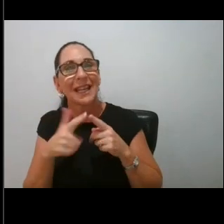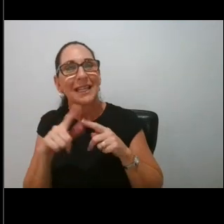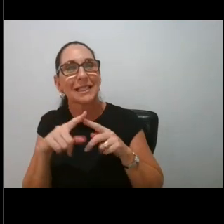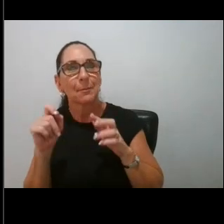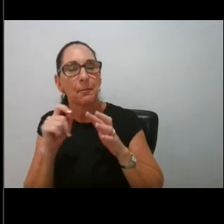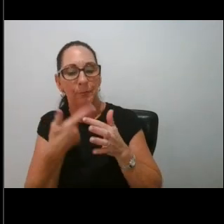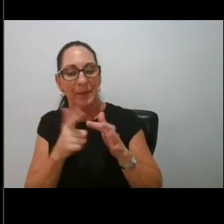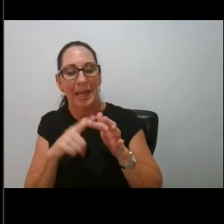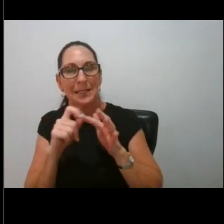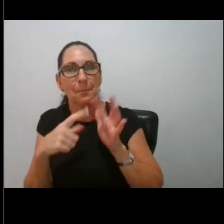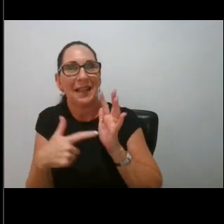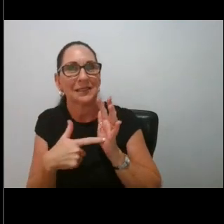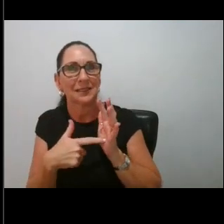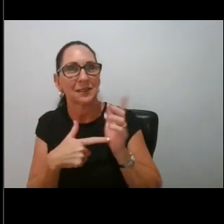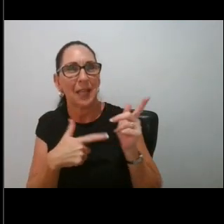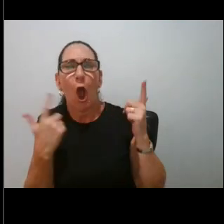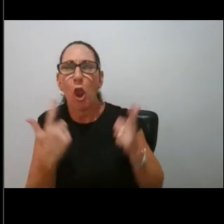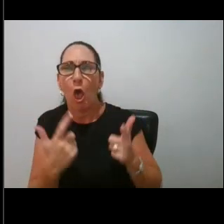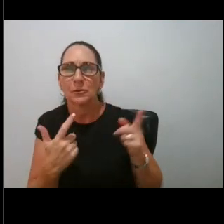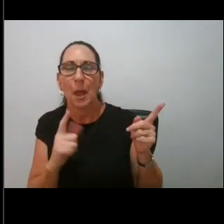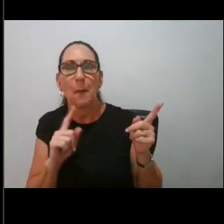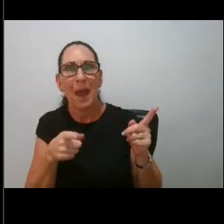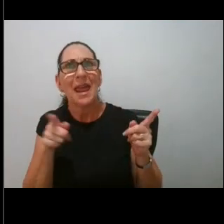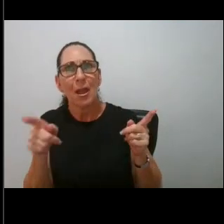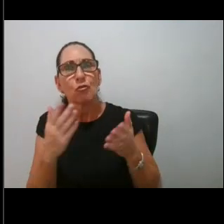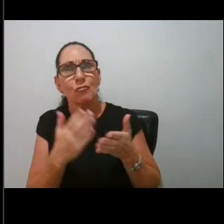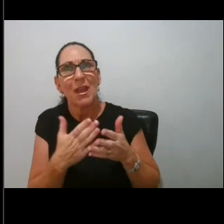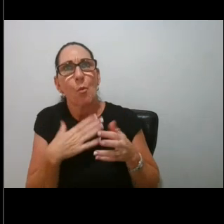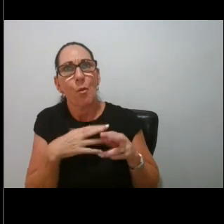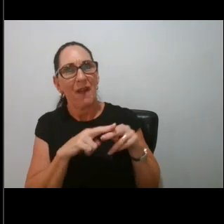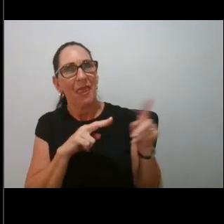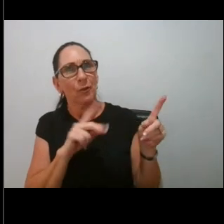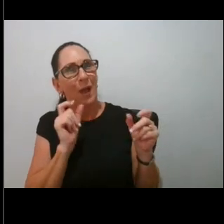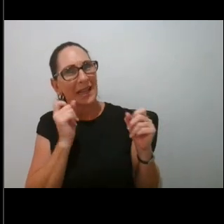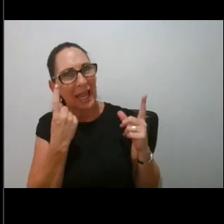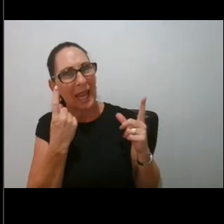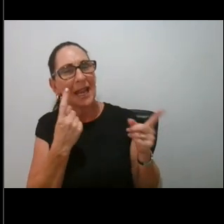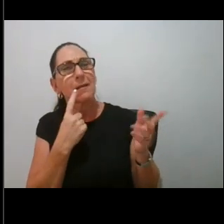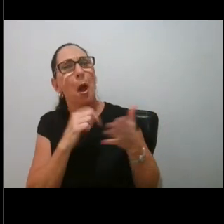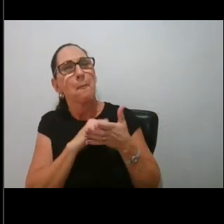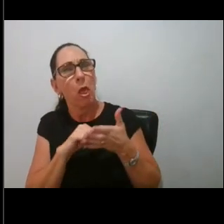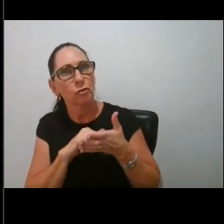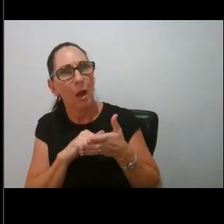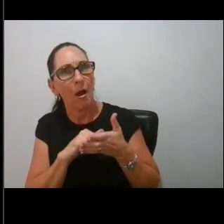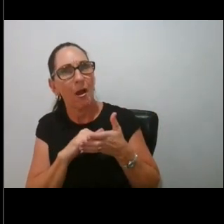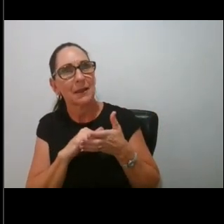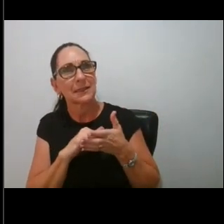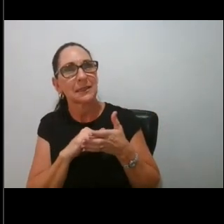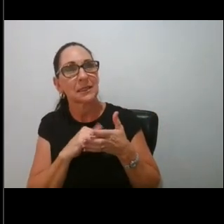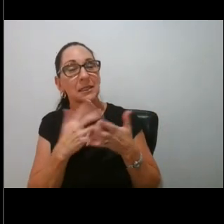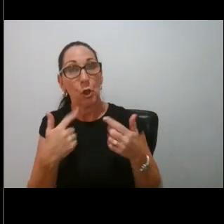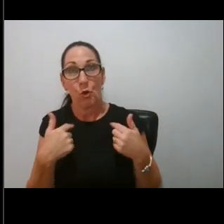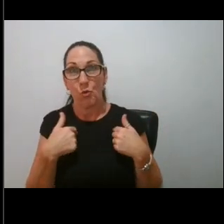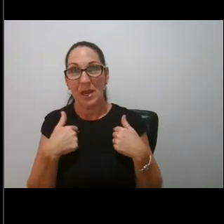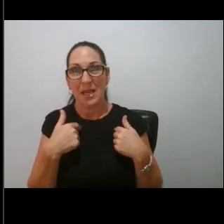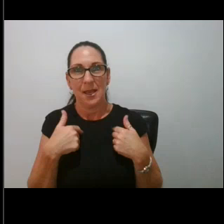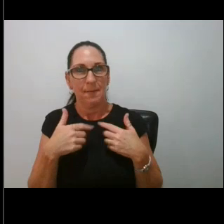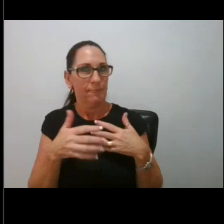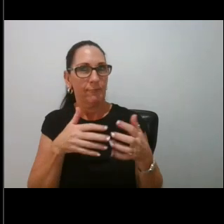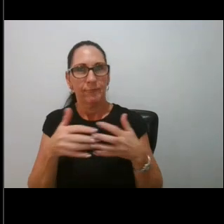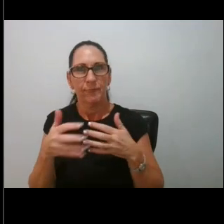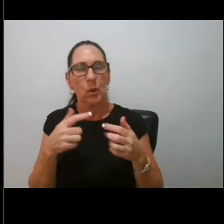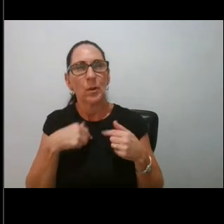him to understand how she'd been impacted and she wanted an apology. And as conveners, we have done quite a lot of work with